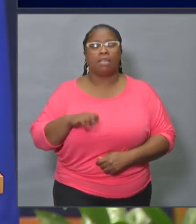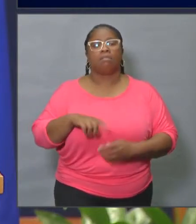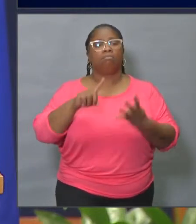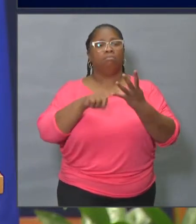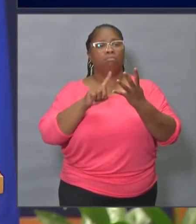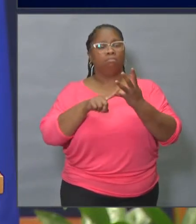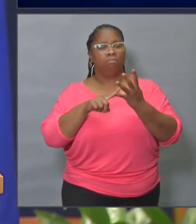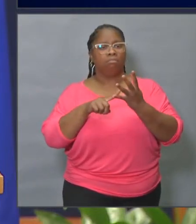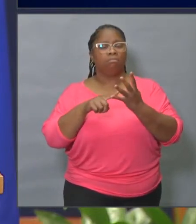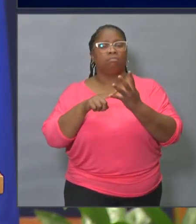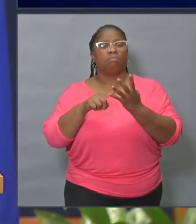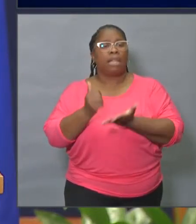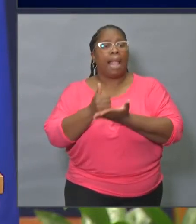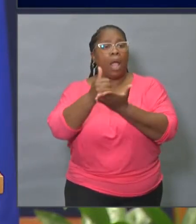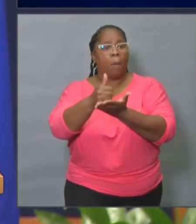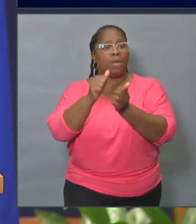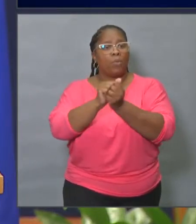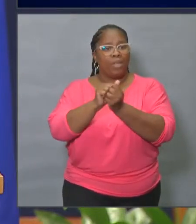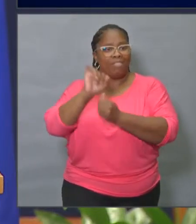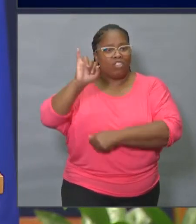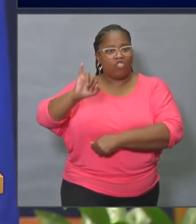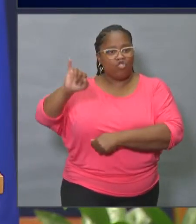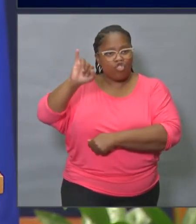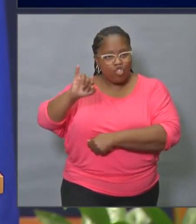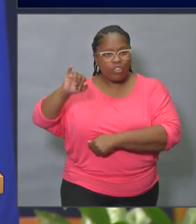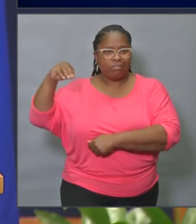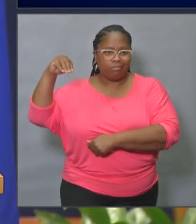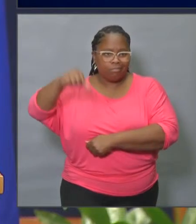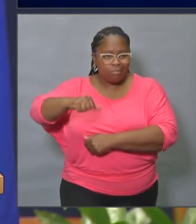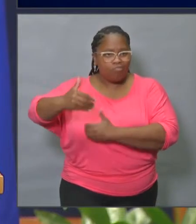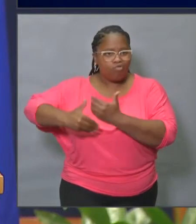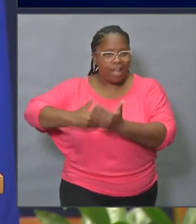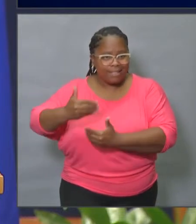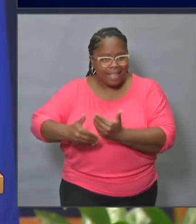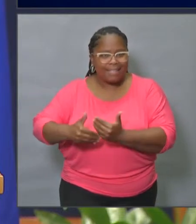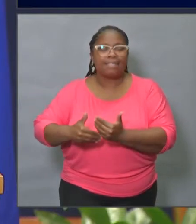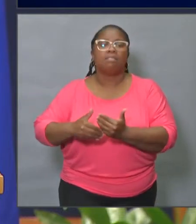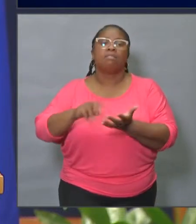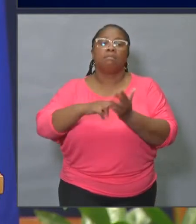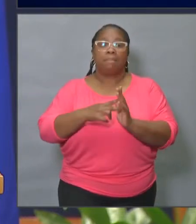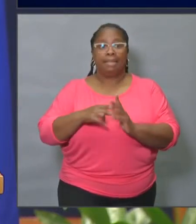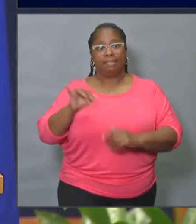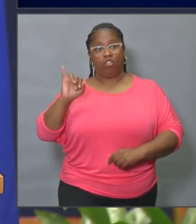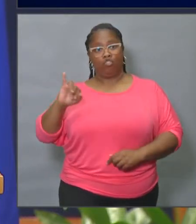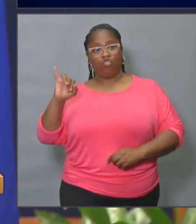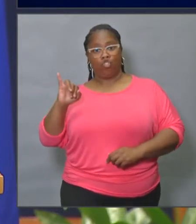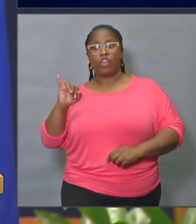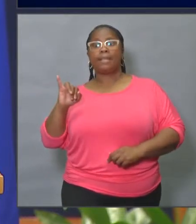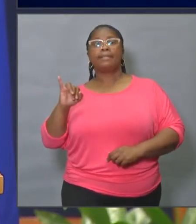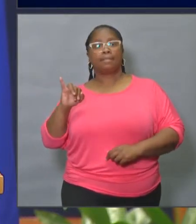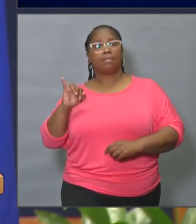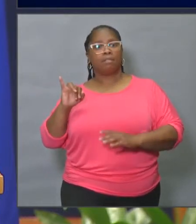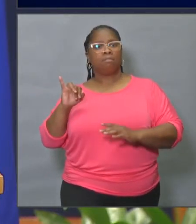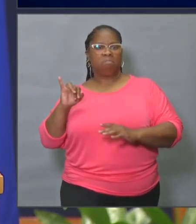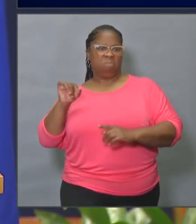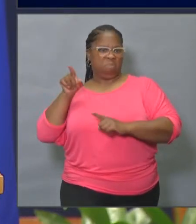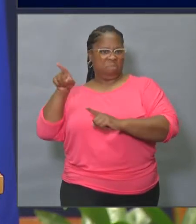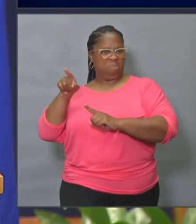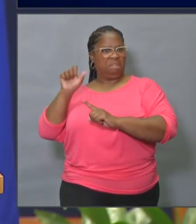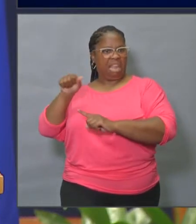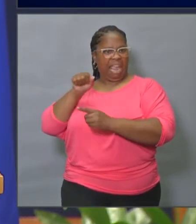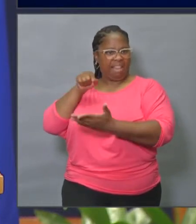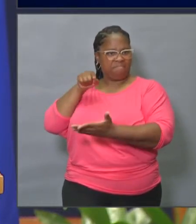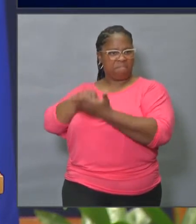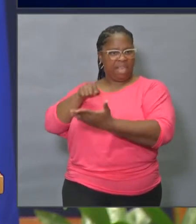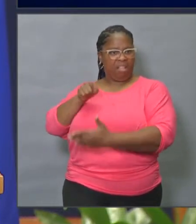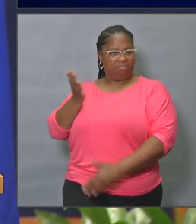Obtaining assistance with payer, claiming, and reimbursement processes so that the health plans who are the rightful payer of the services can be billed